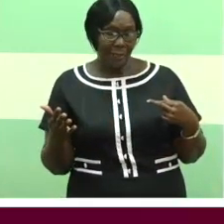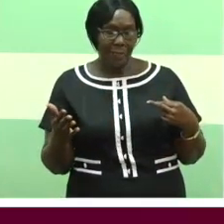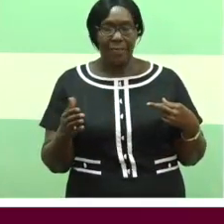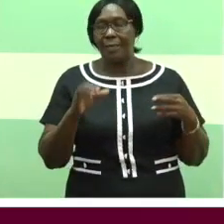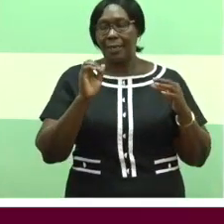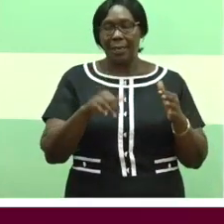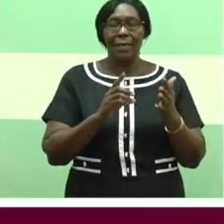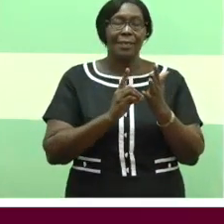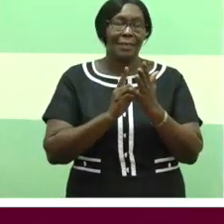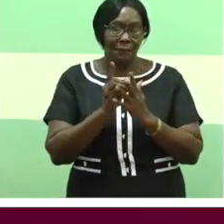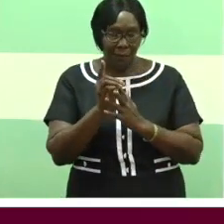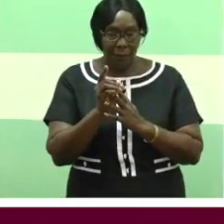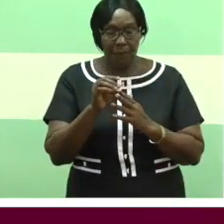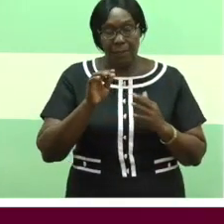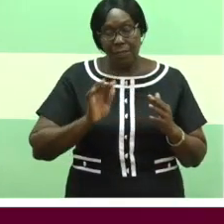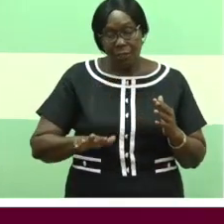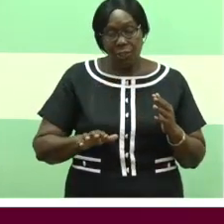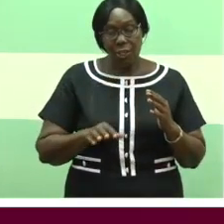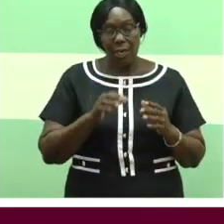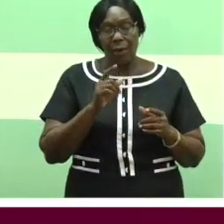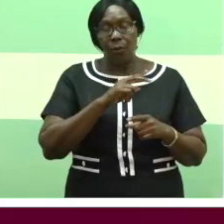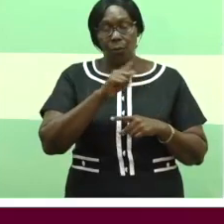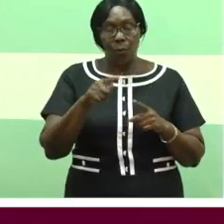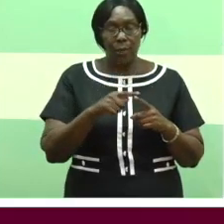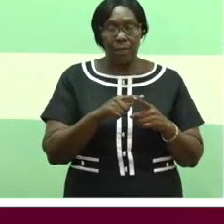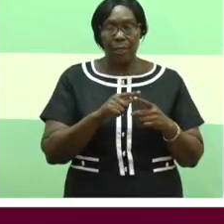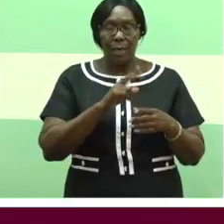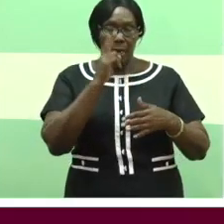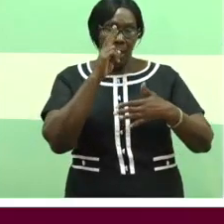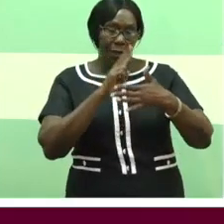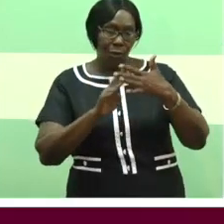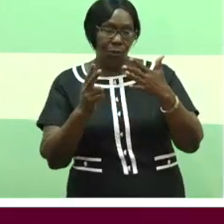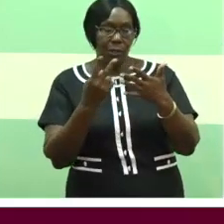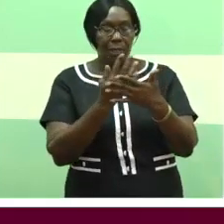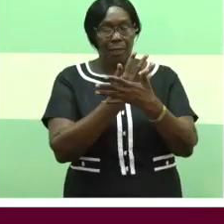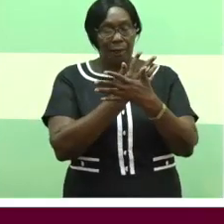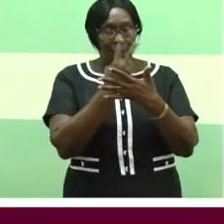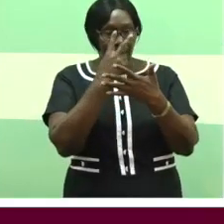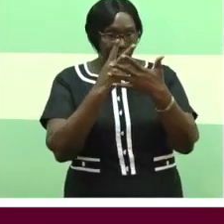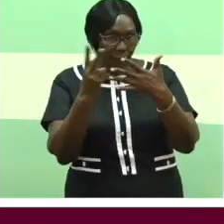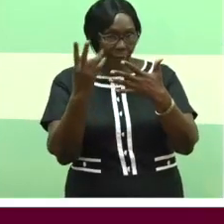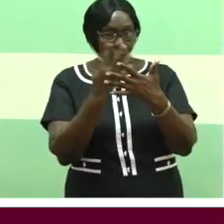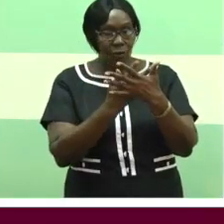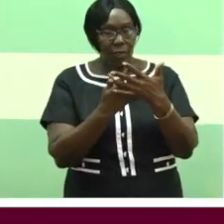that will be developed in your child when they are using that visual schedule.